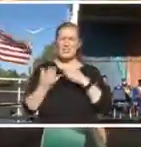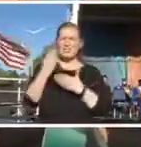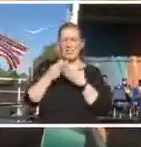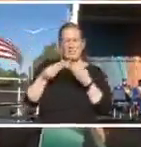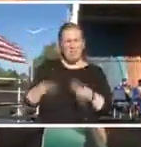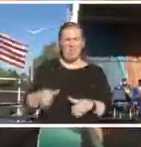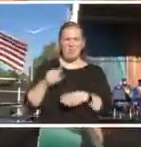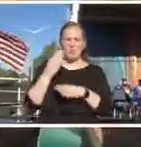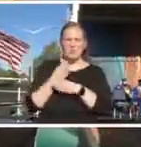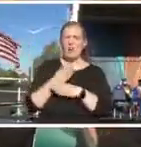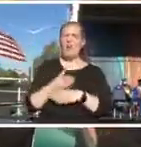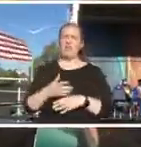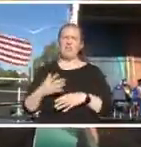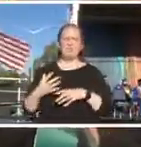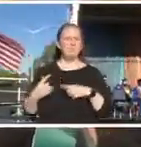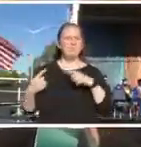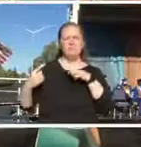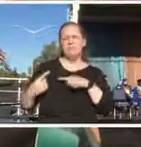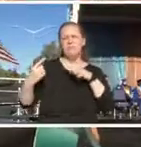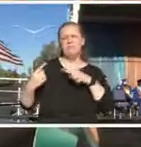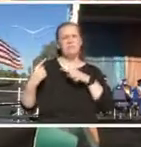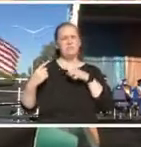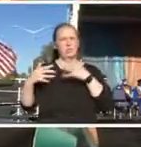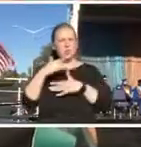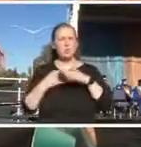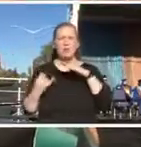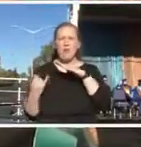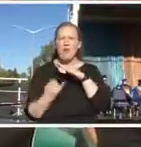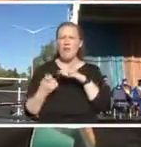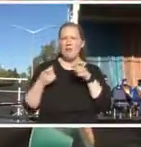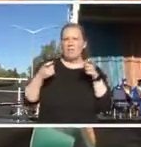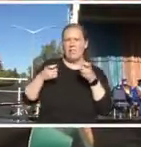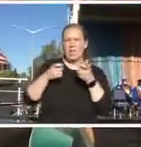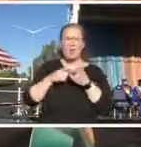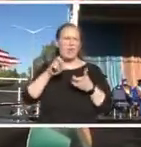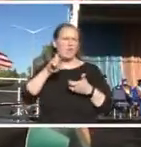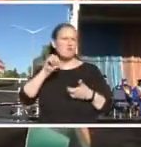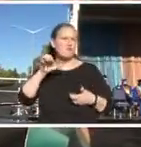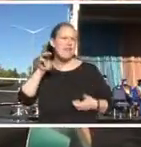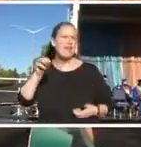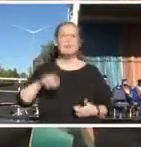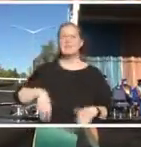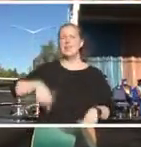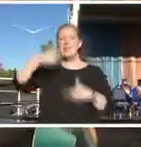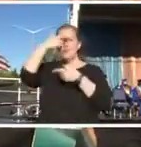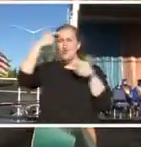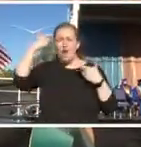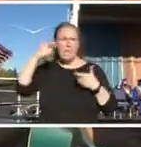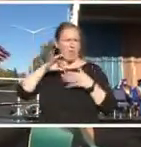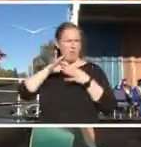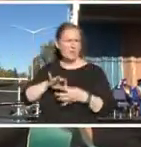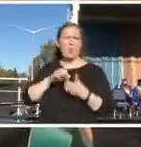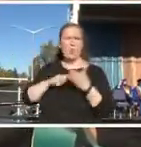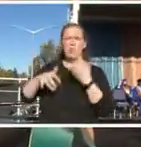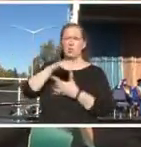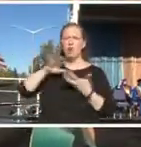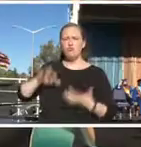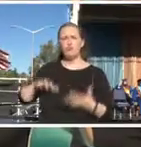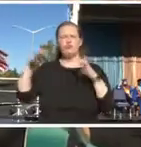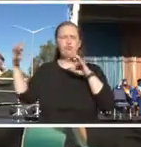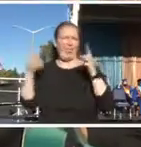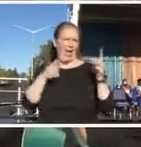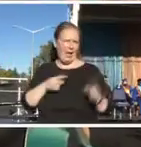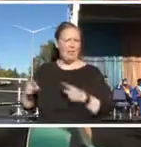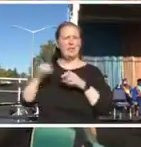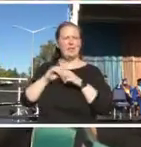our jobs. You were fighting social isolation, dealing with racism, dealing with trauma that comes with the social unrest that was happening